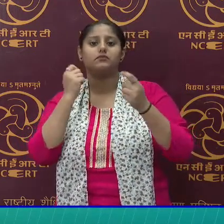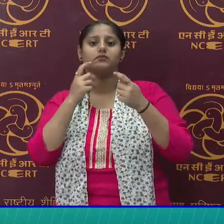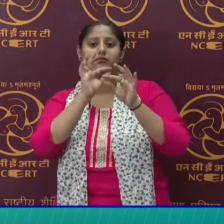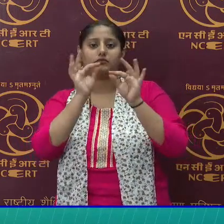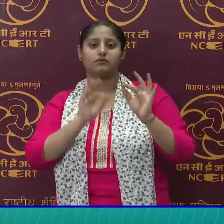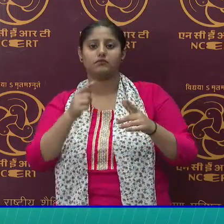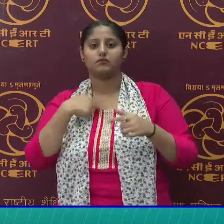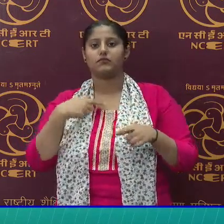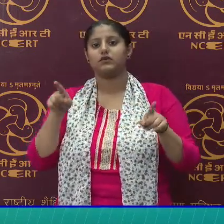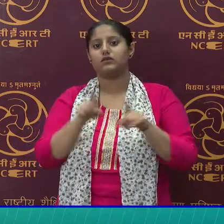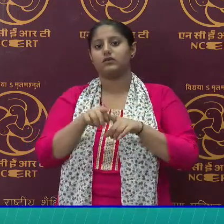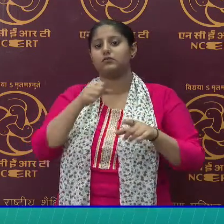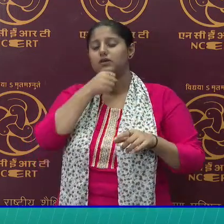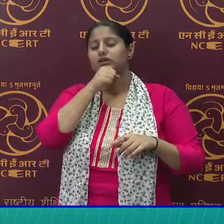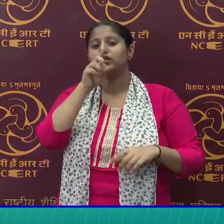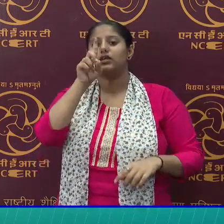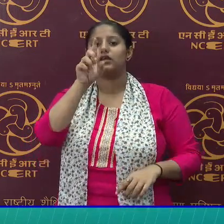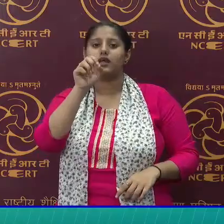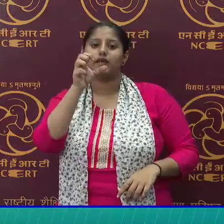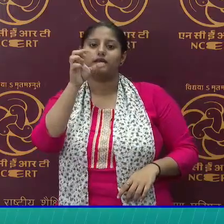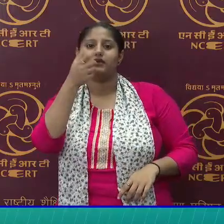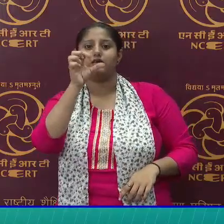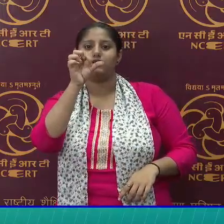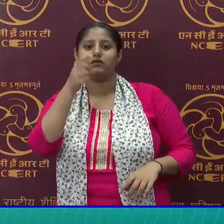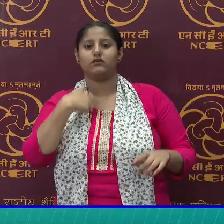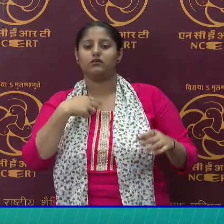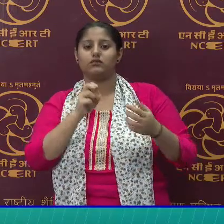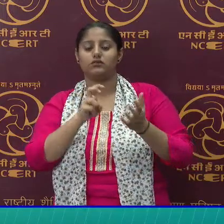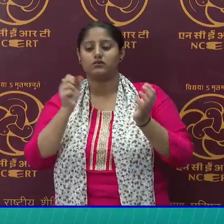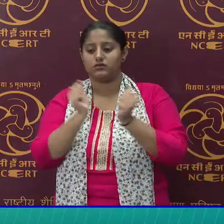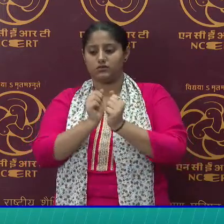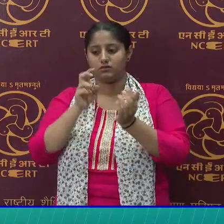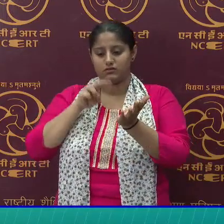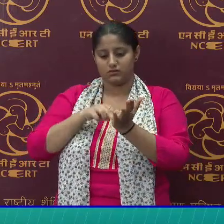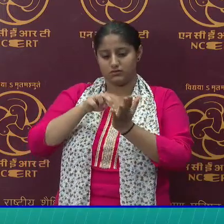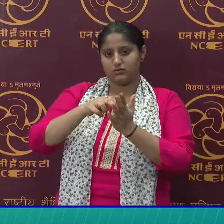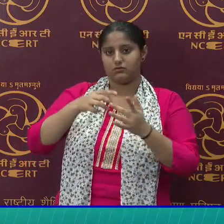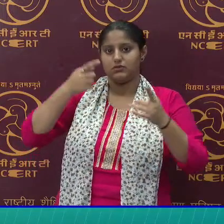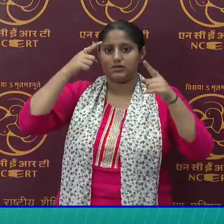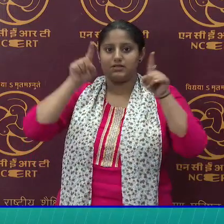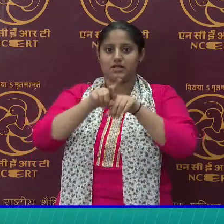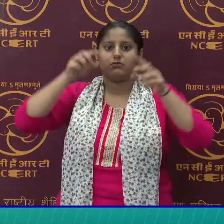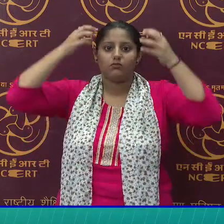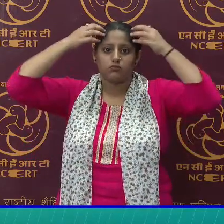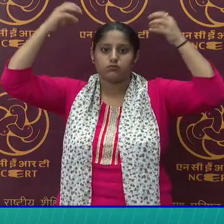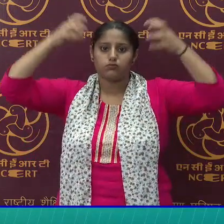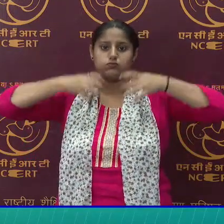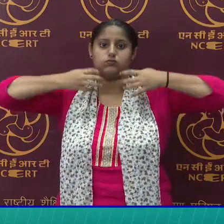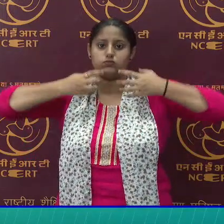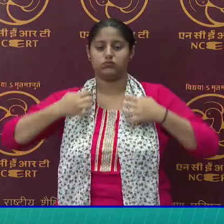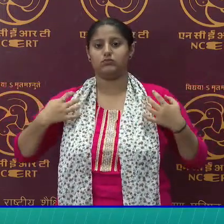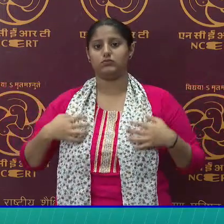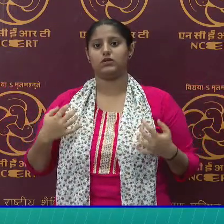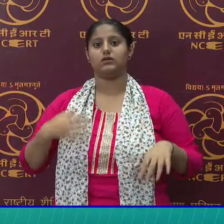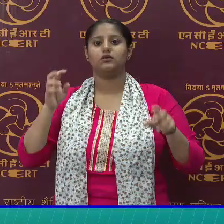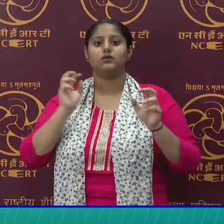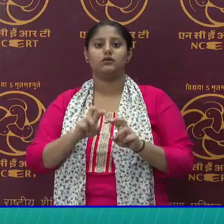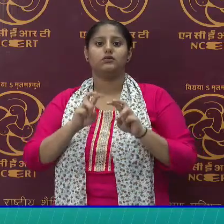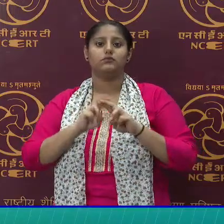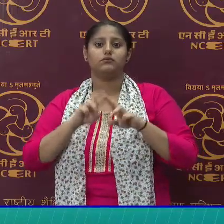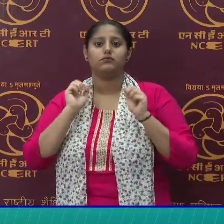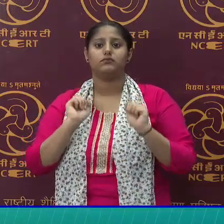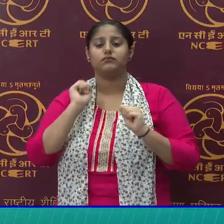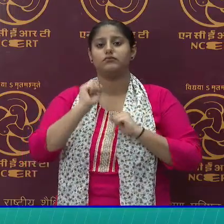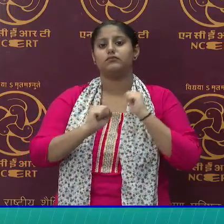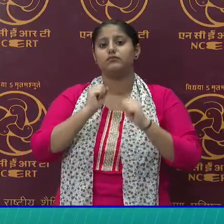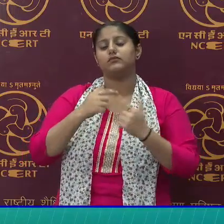girl, 9 or 10 years old, she goes up and then she sees yaks there, so again this will be perhaps a new experience